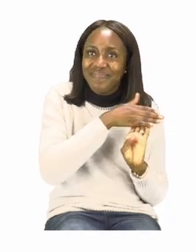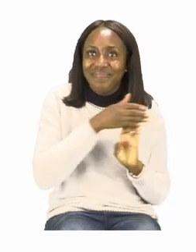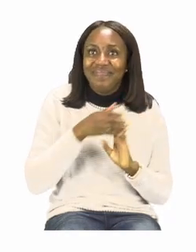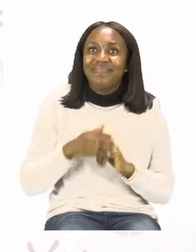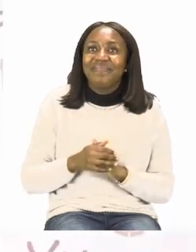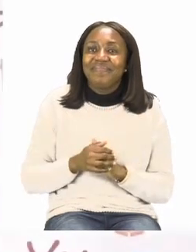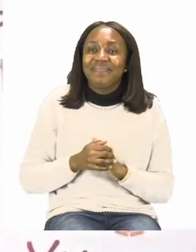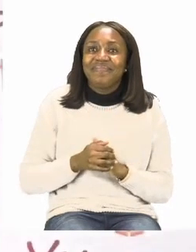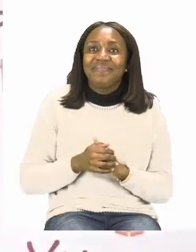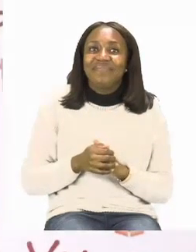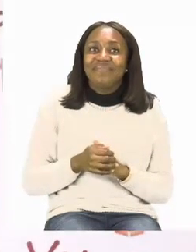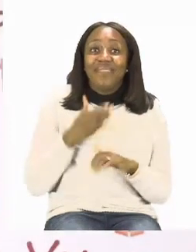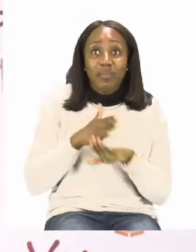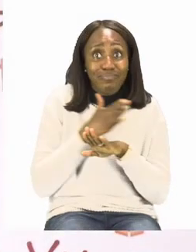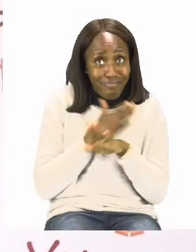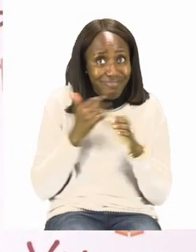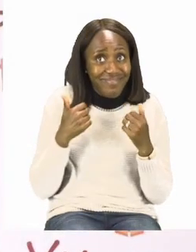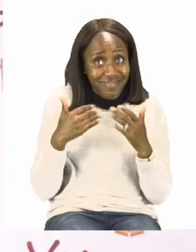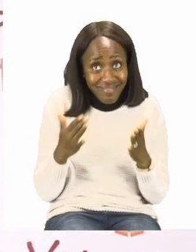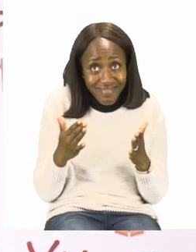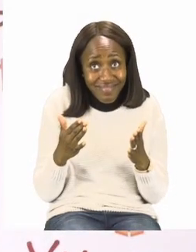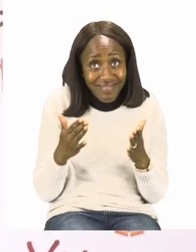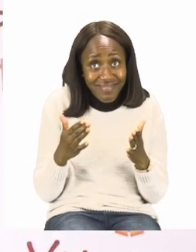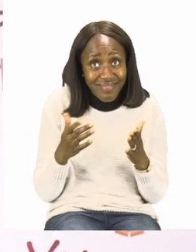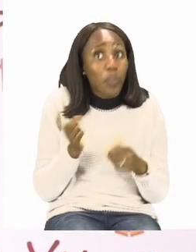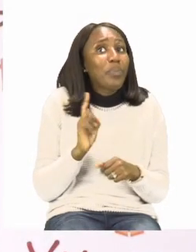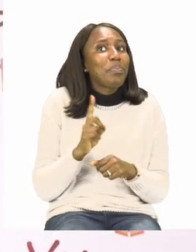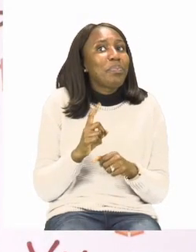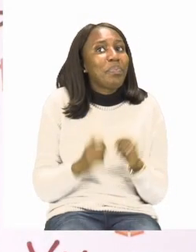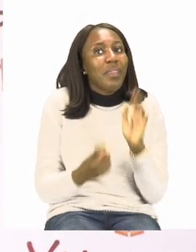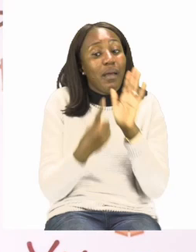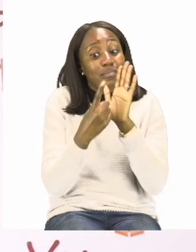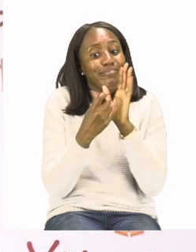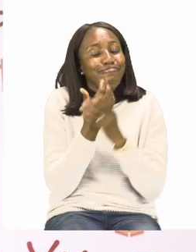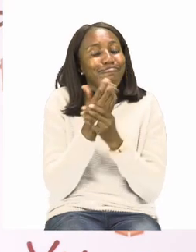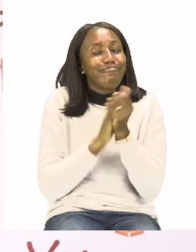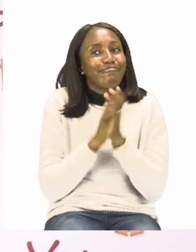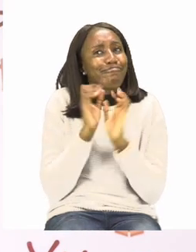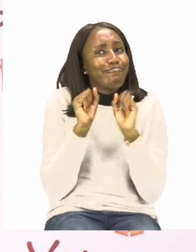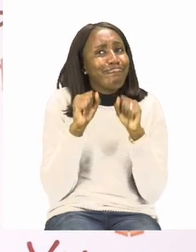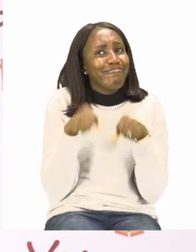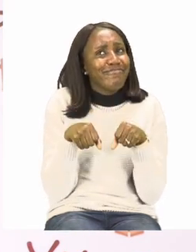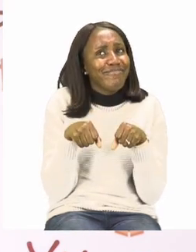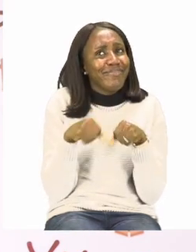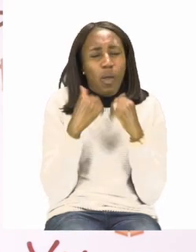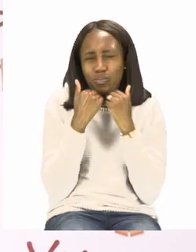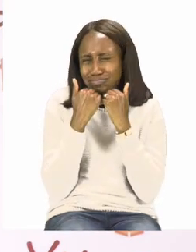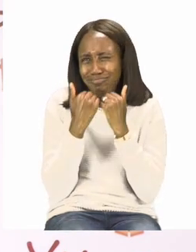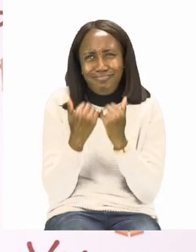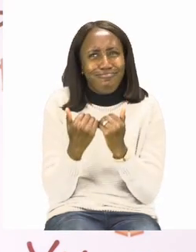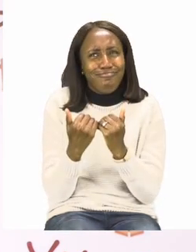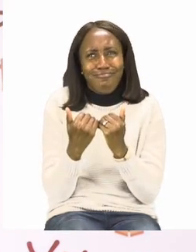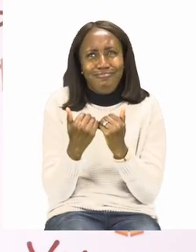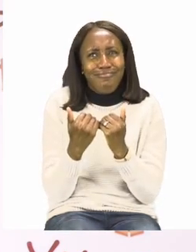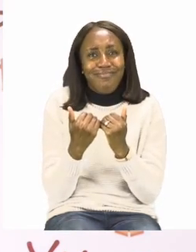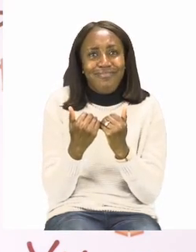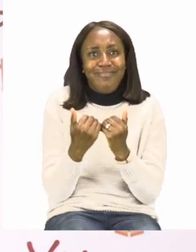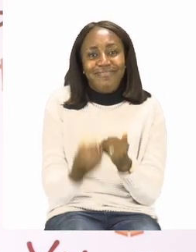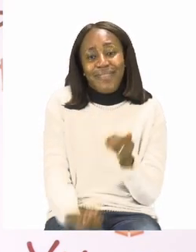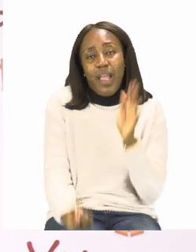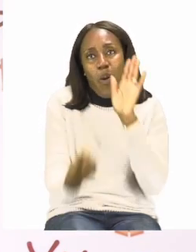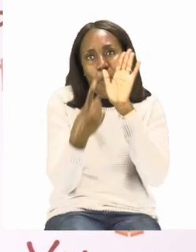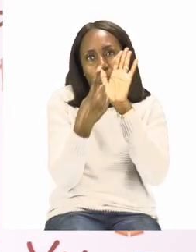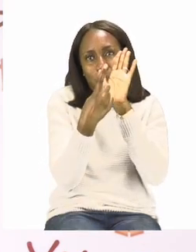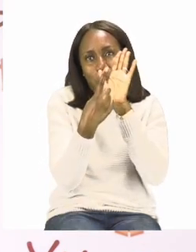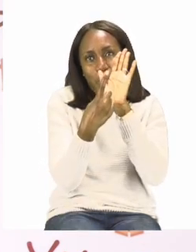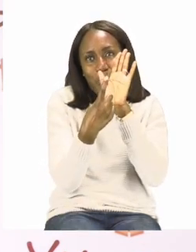measures. And before we get into any lessons grade 3s, we know that we have to sanitize. So let us take our